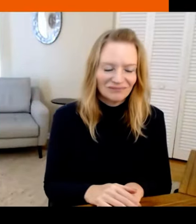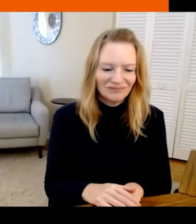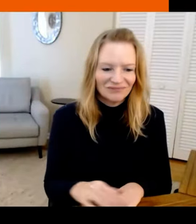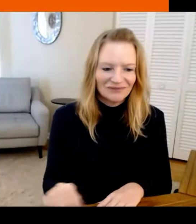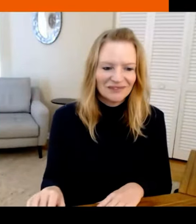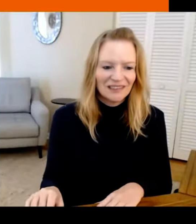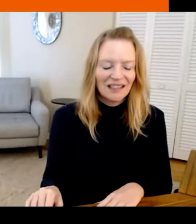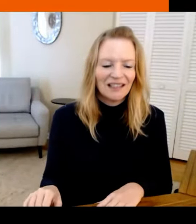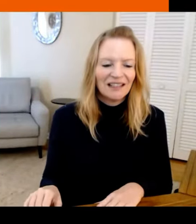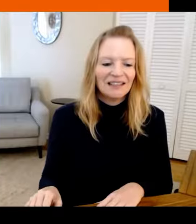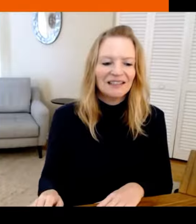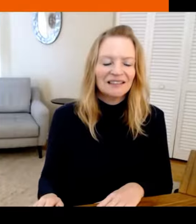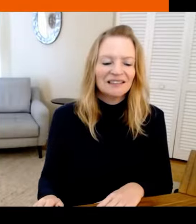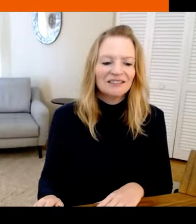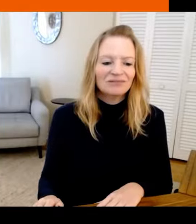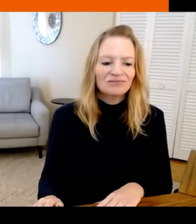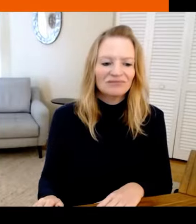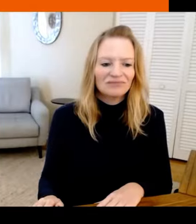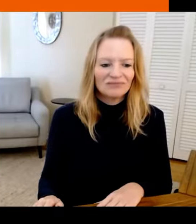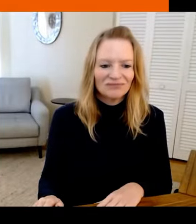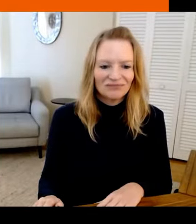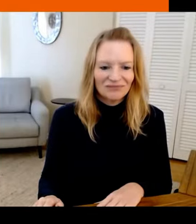neuron.